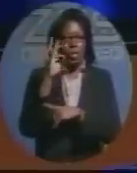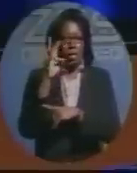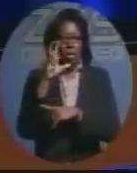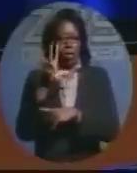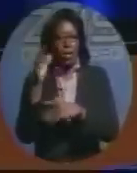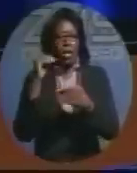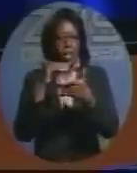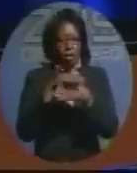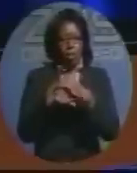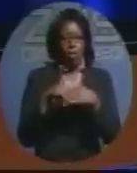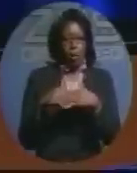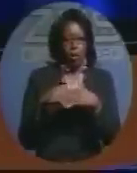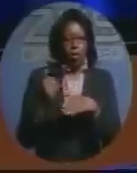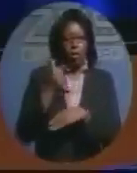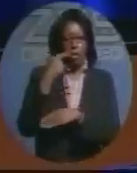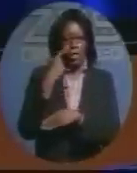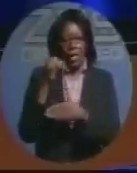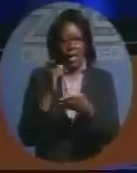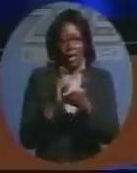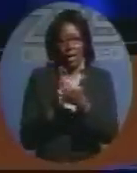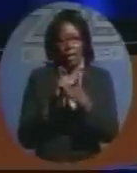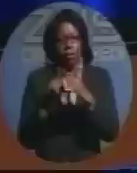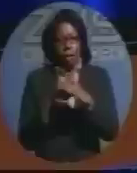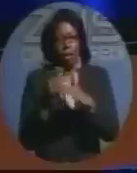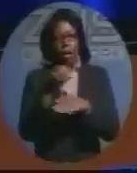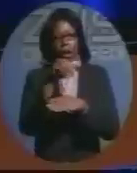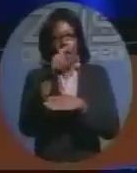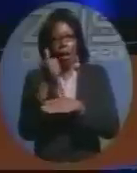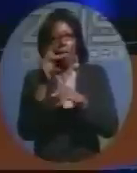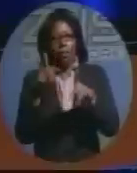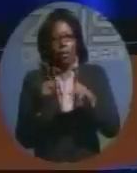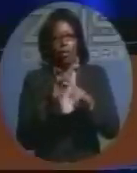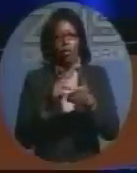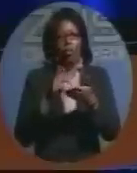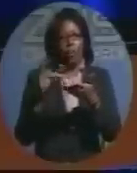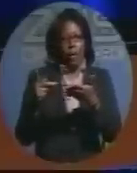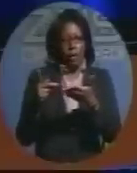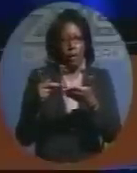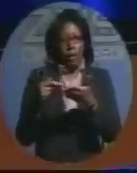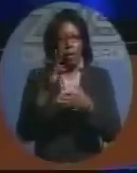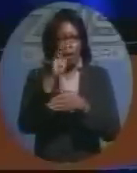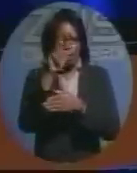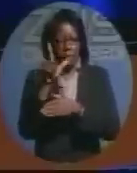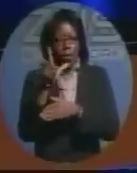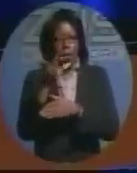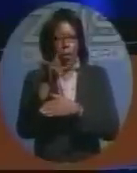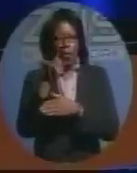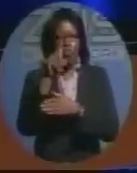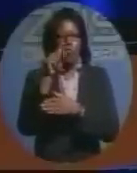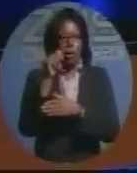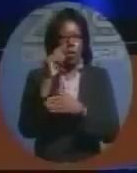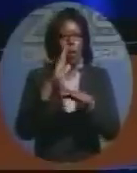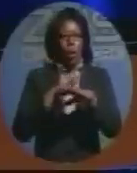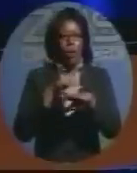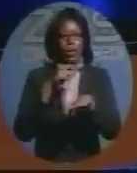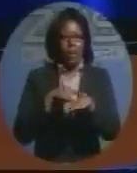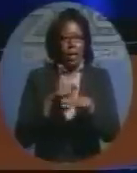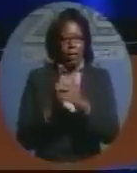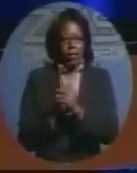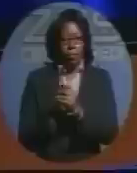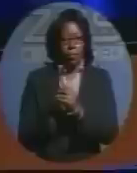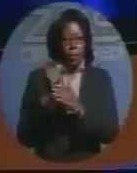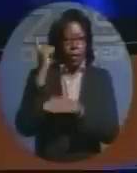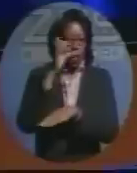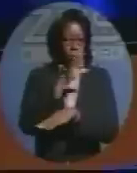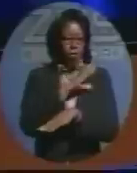$263,000. Officials say the initiative has prompted other vendors to begin paying on time. Darren Cash has been elected